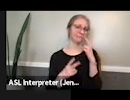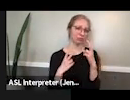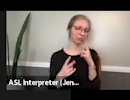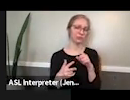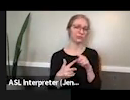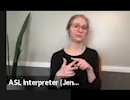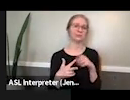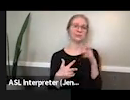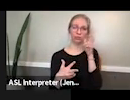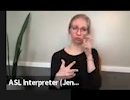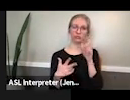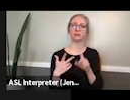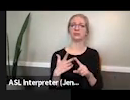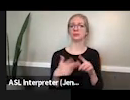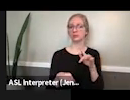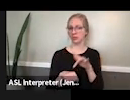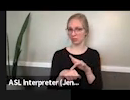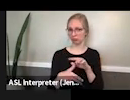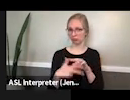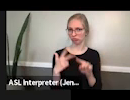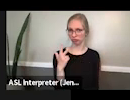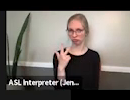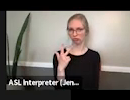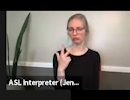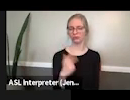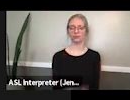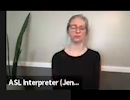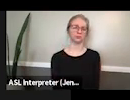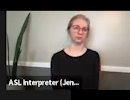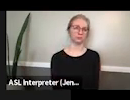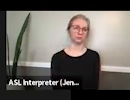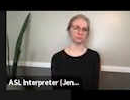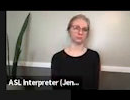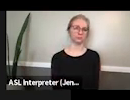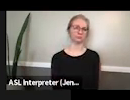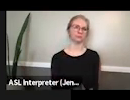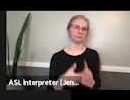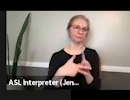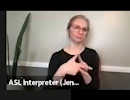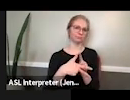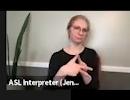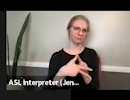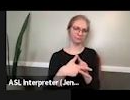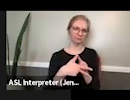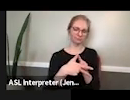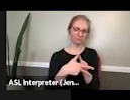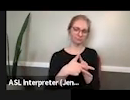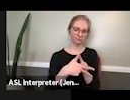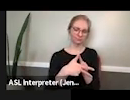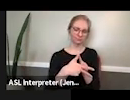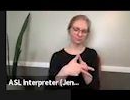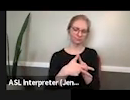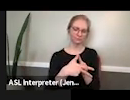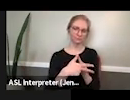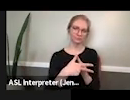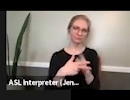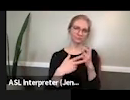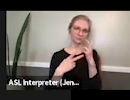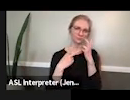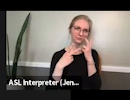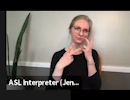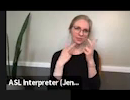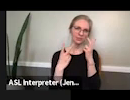hearing, touch. So that's where we're going next. Vision. You have a document in